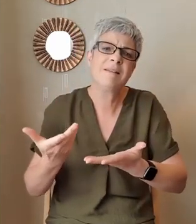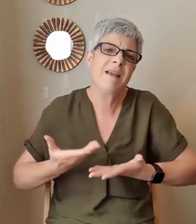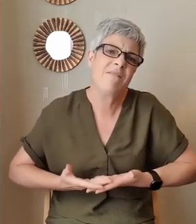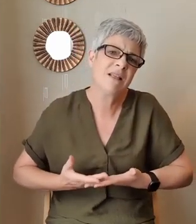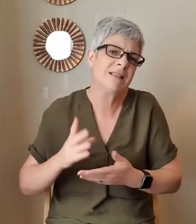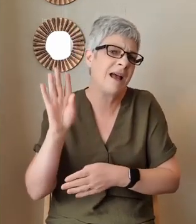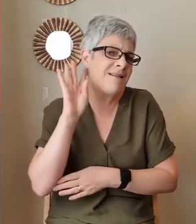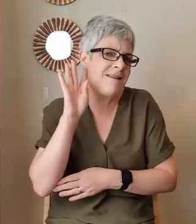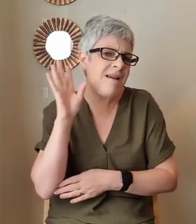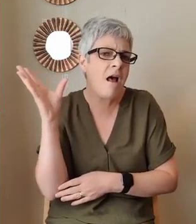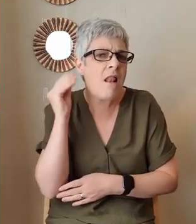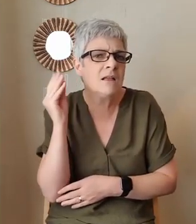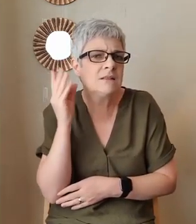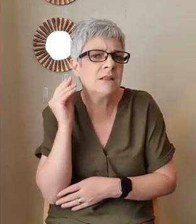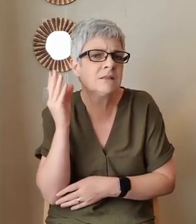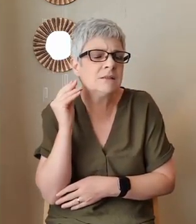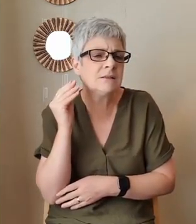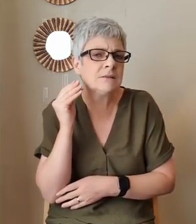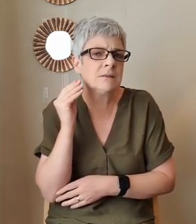Lord, give us an ear that listens,